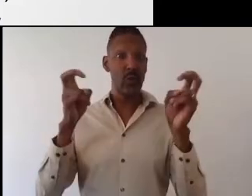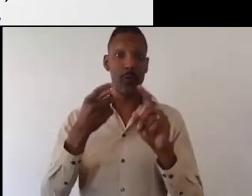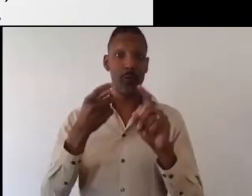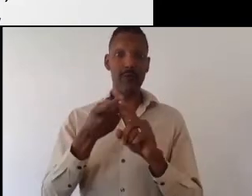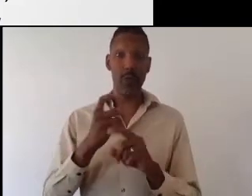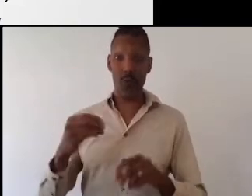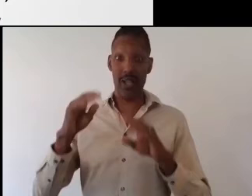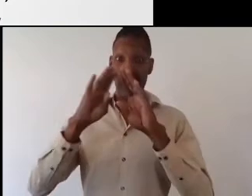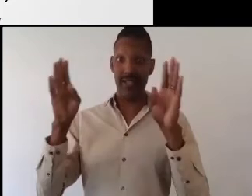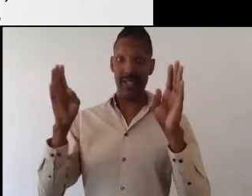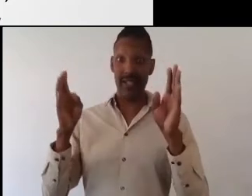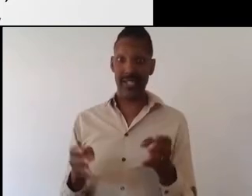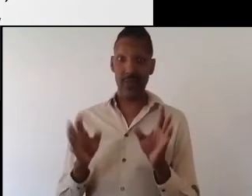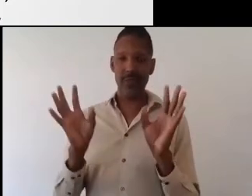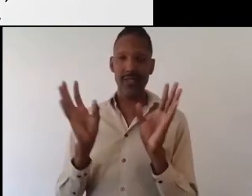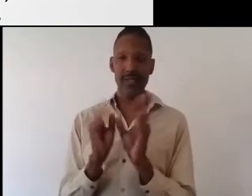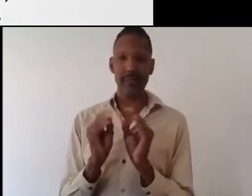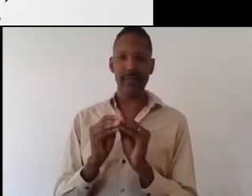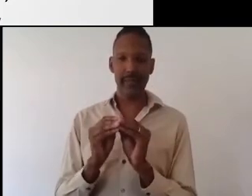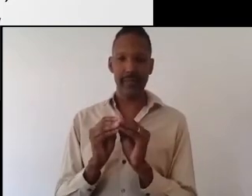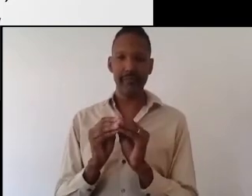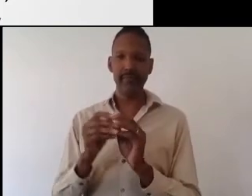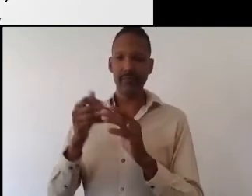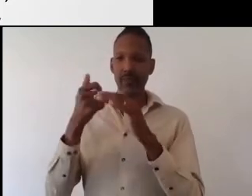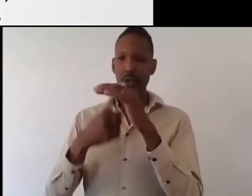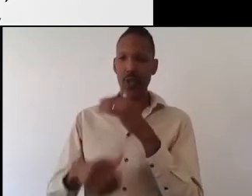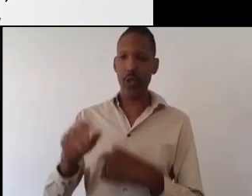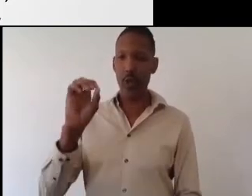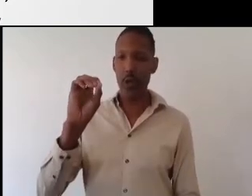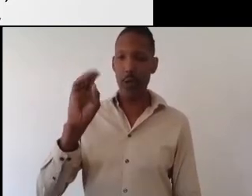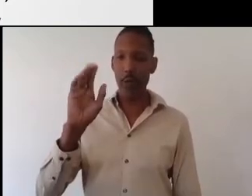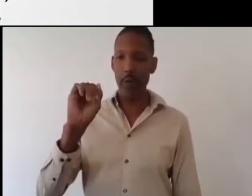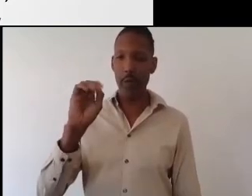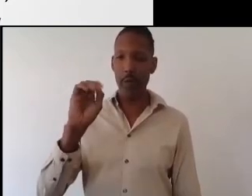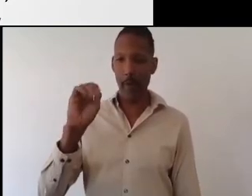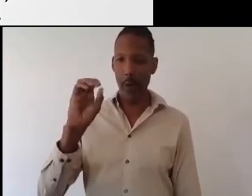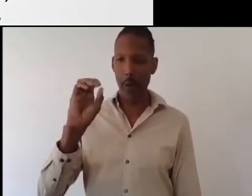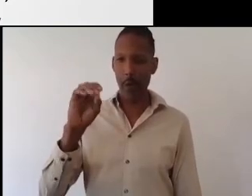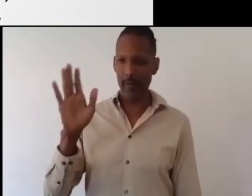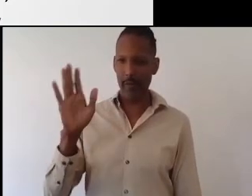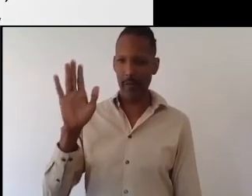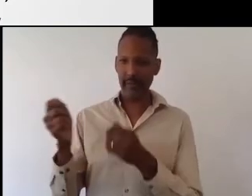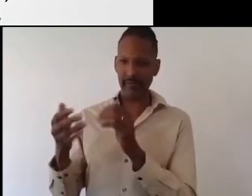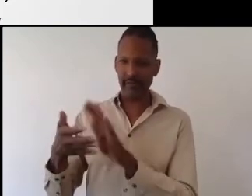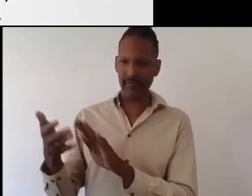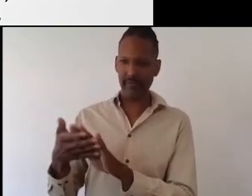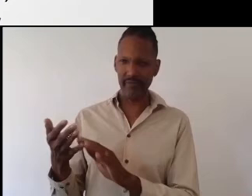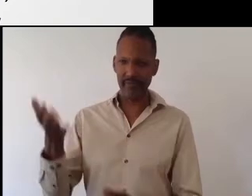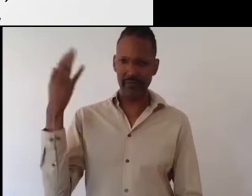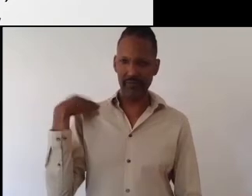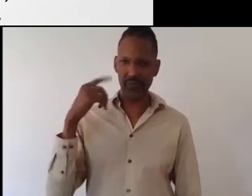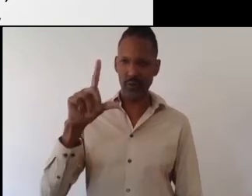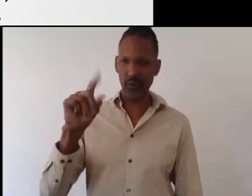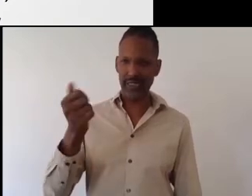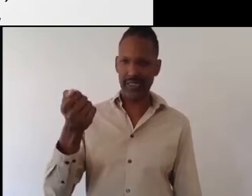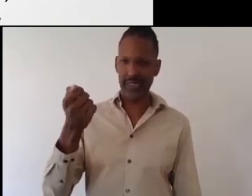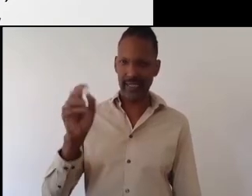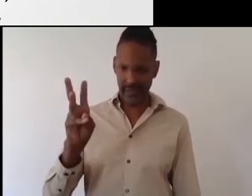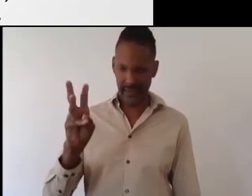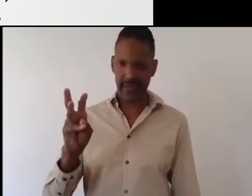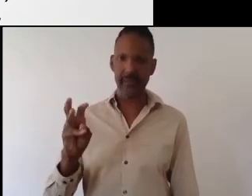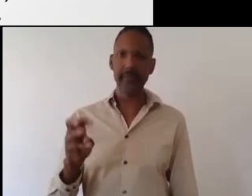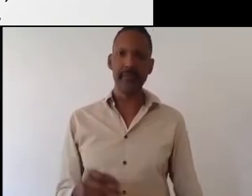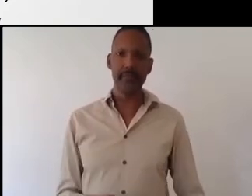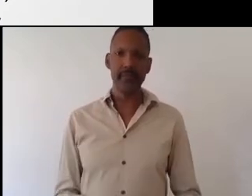in 2016 under the Obama administration, trying to increase STEM in early childhood, and part